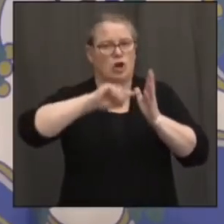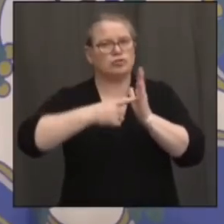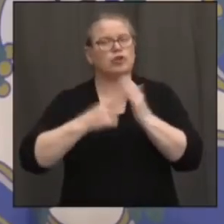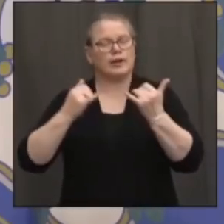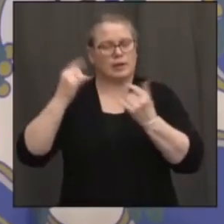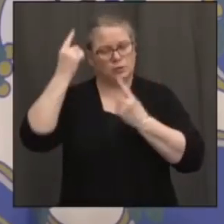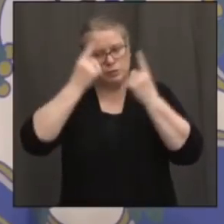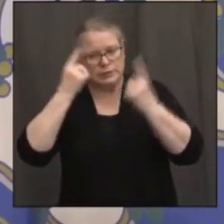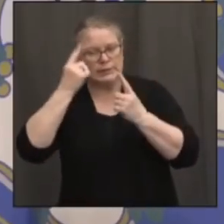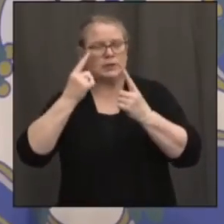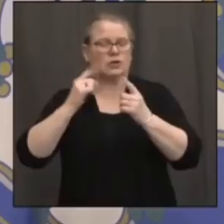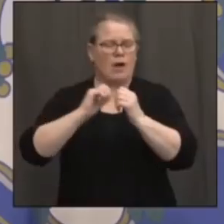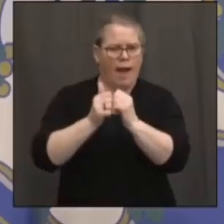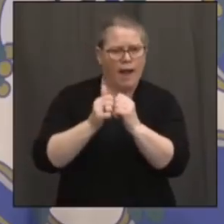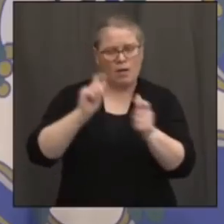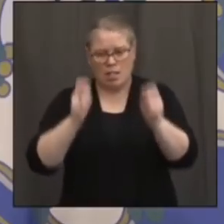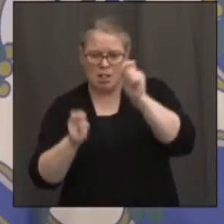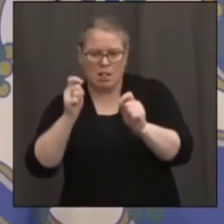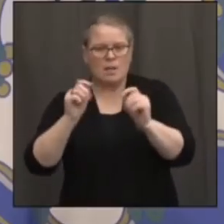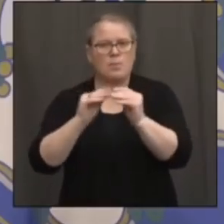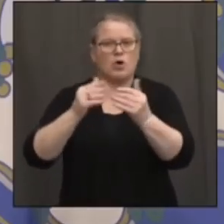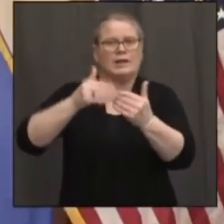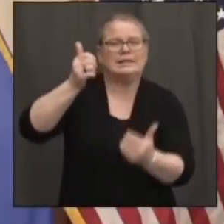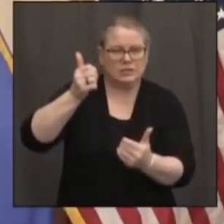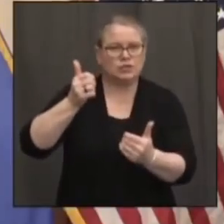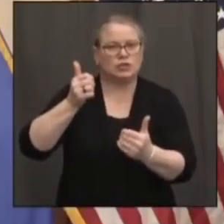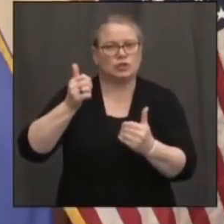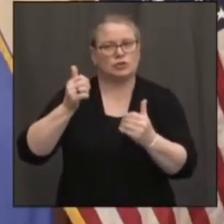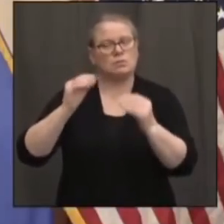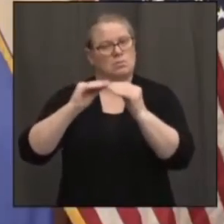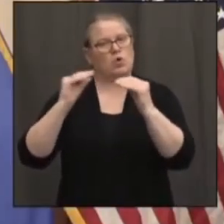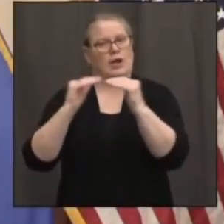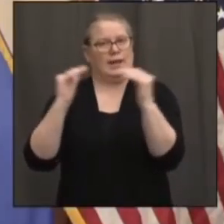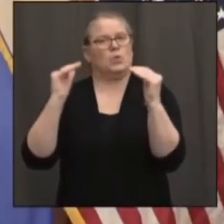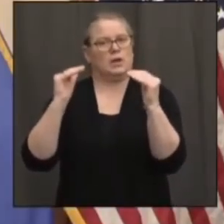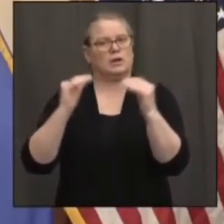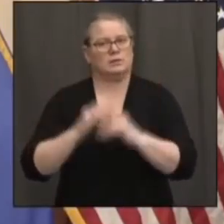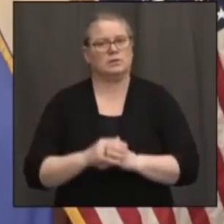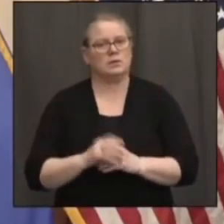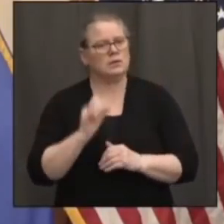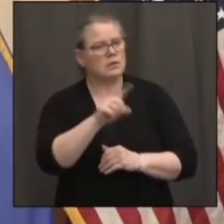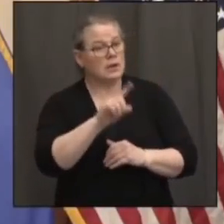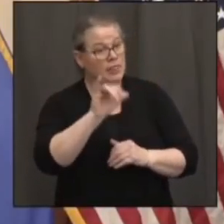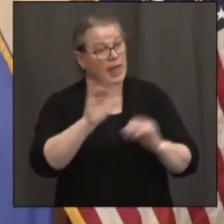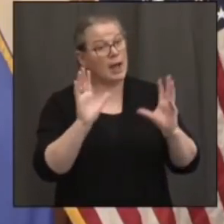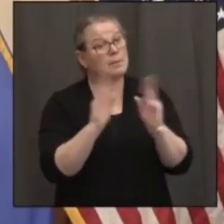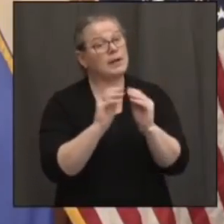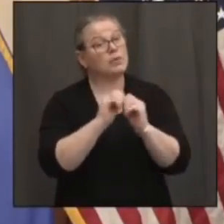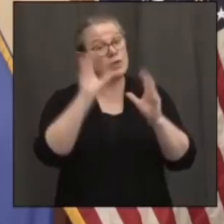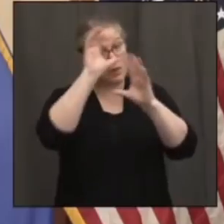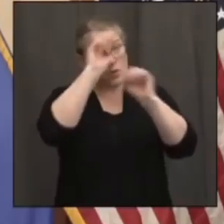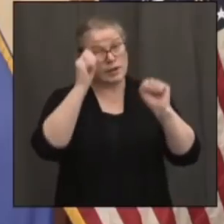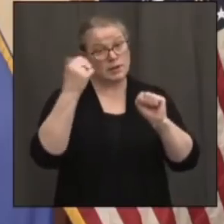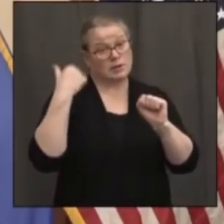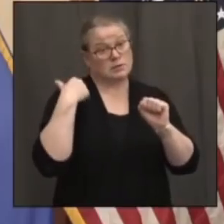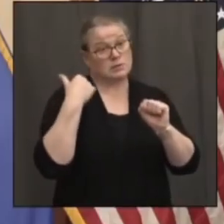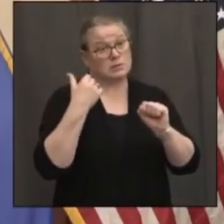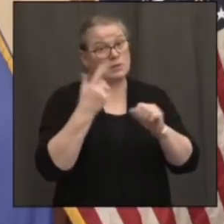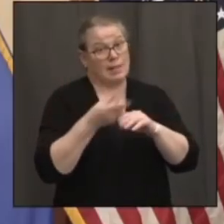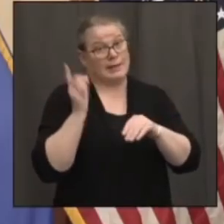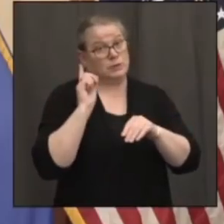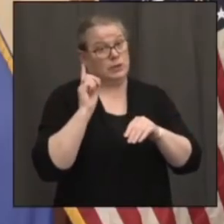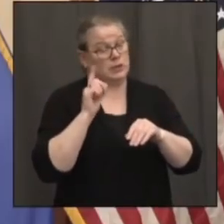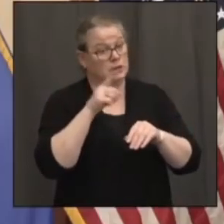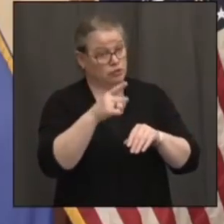make it simpler, cleaner, and more equitable. During this meeting with the president, did you get the sort of impression that